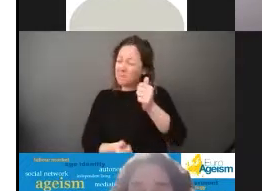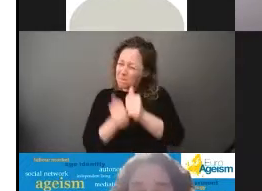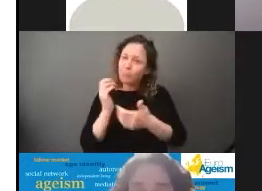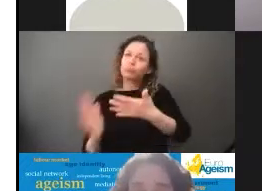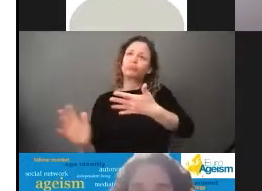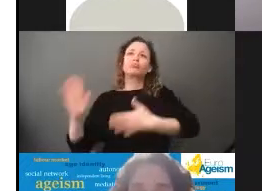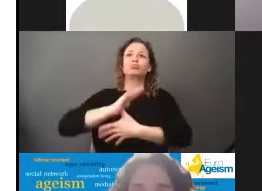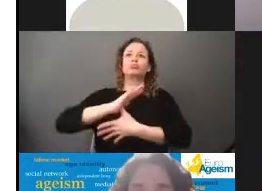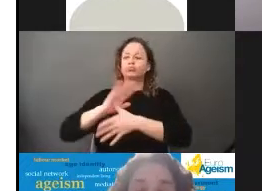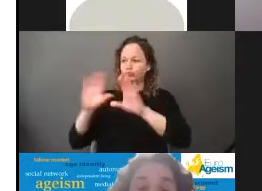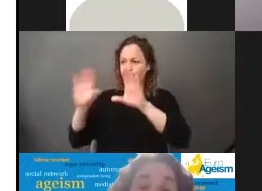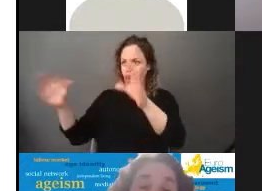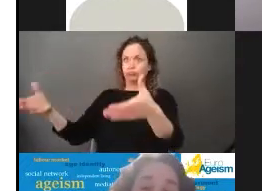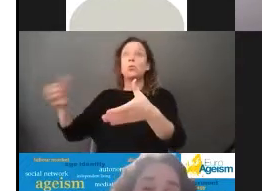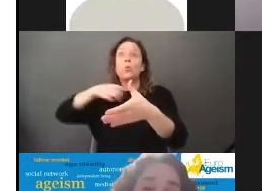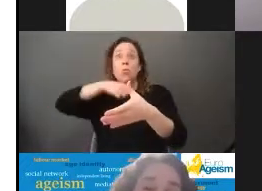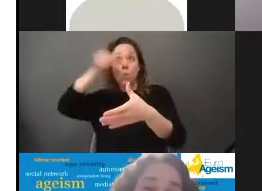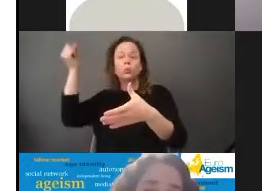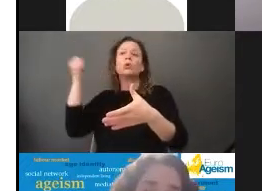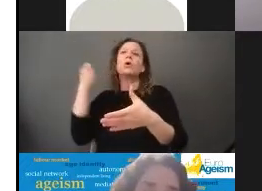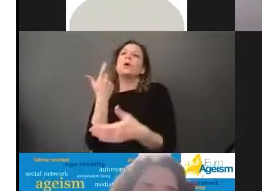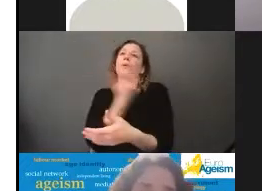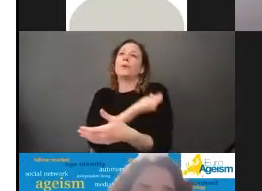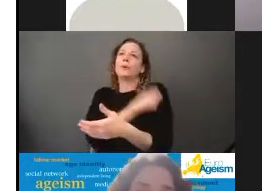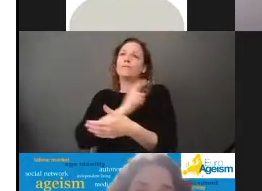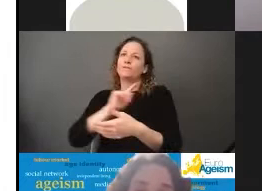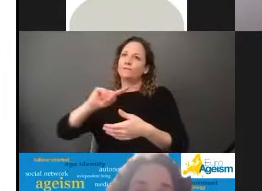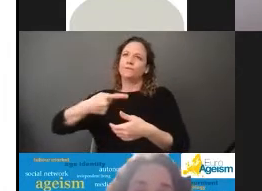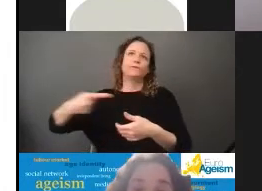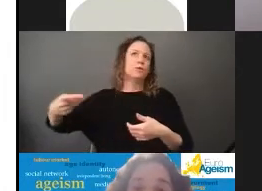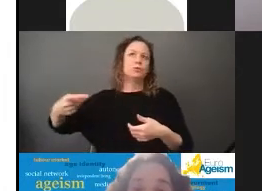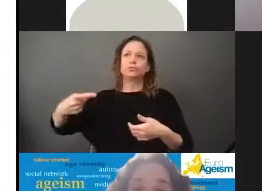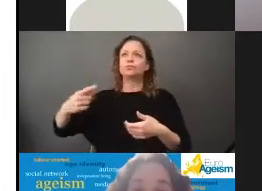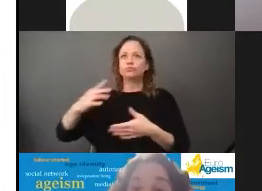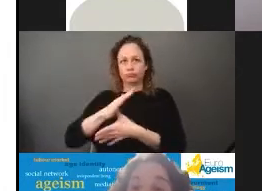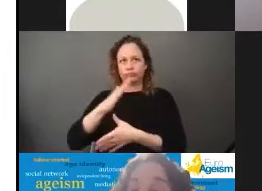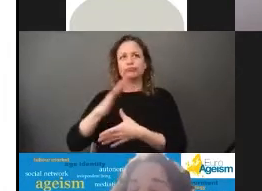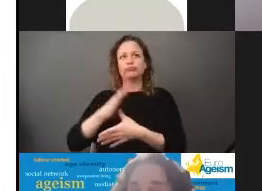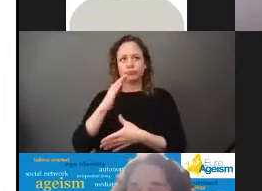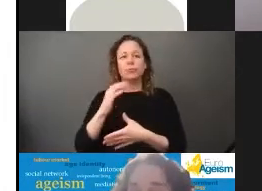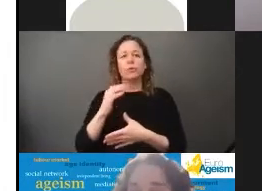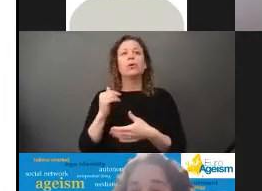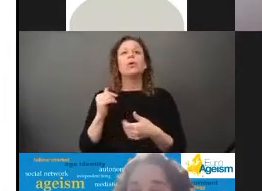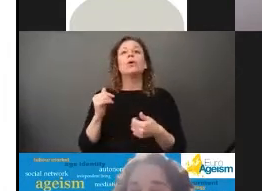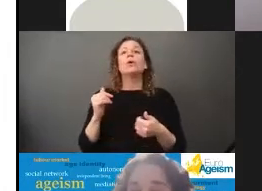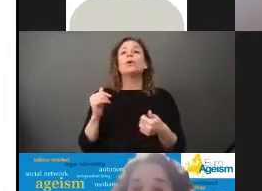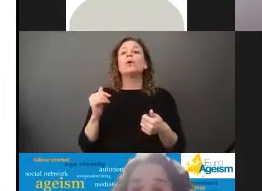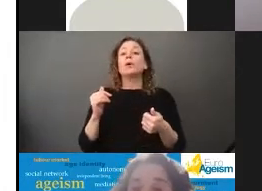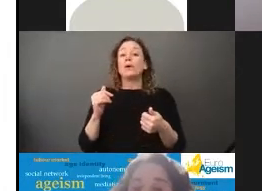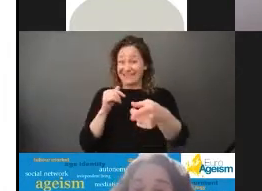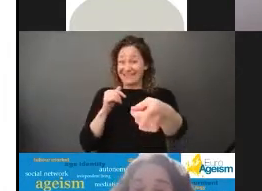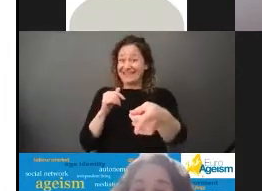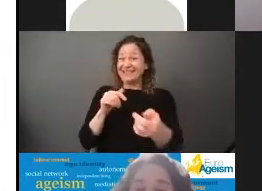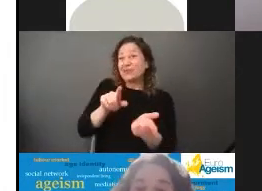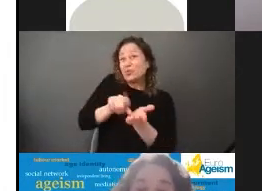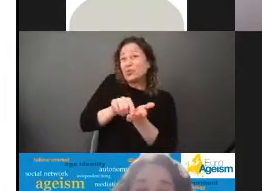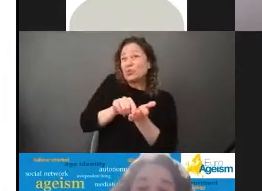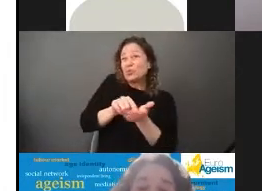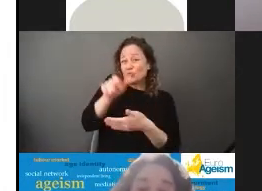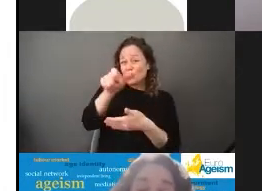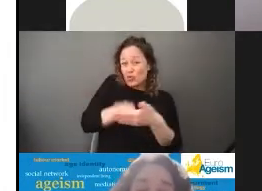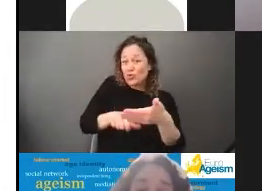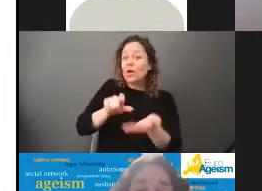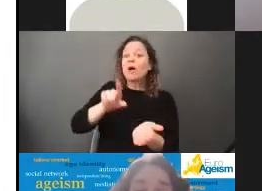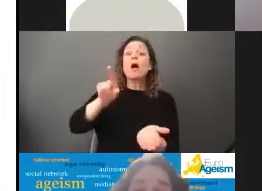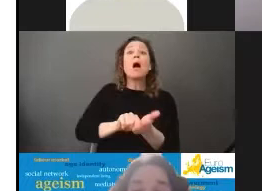to older people. What we were looking at here is actually a newspaper article that was published on